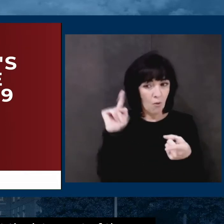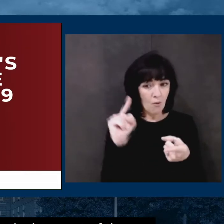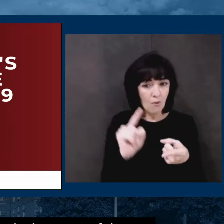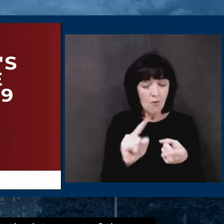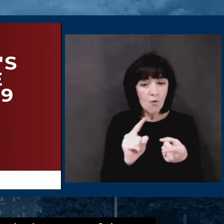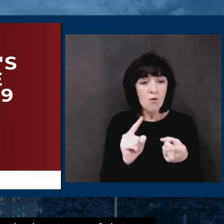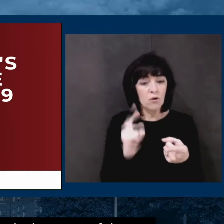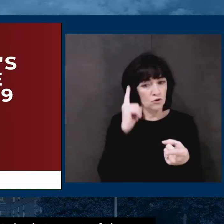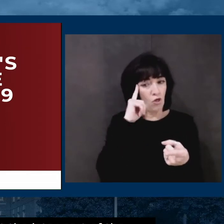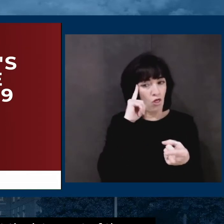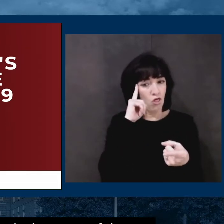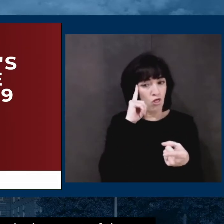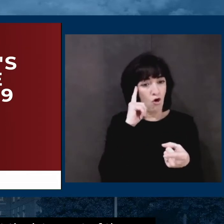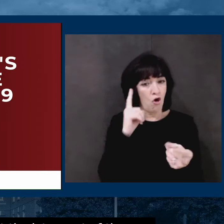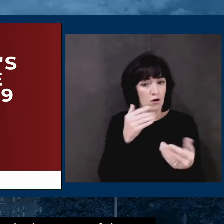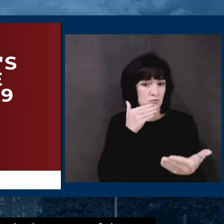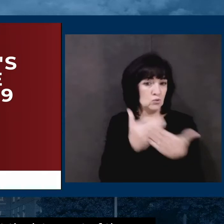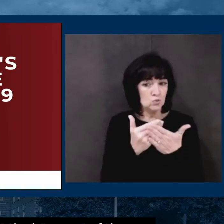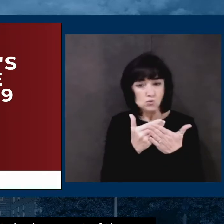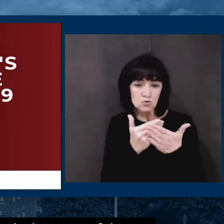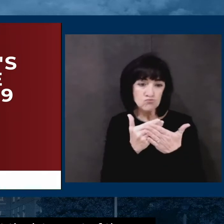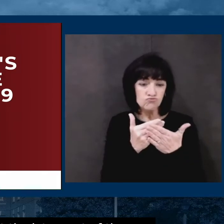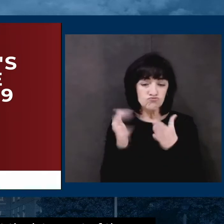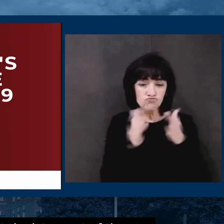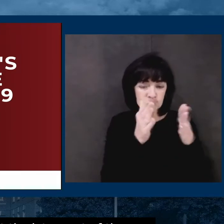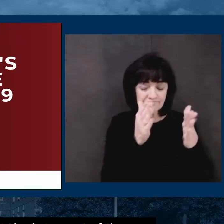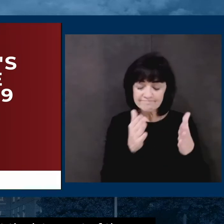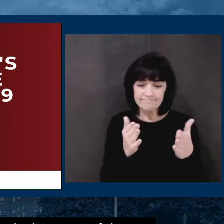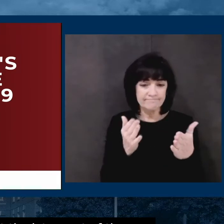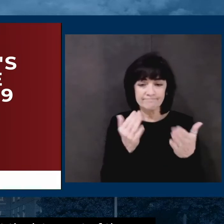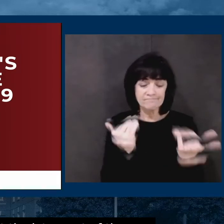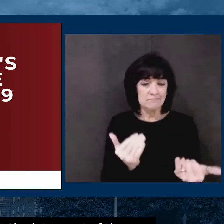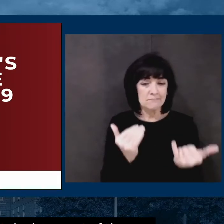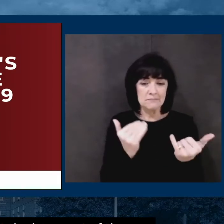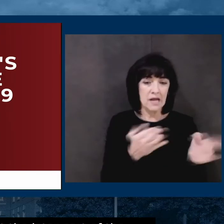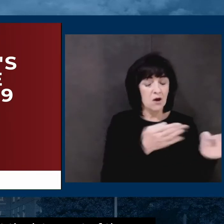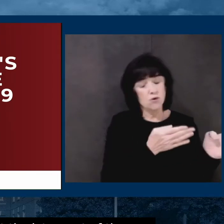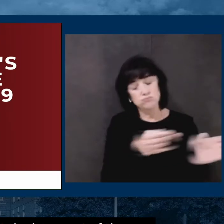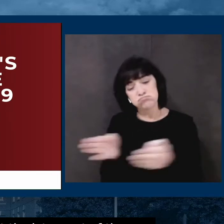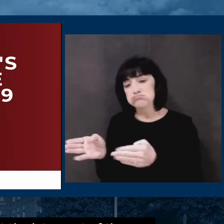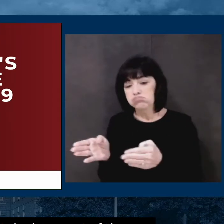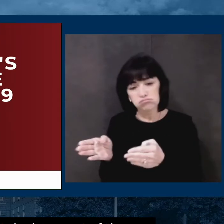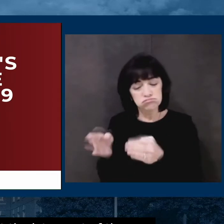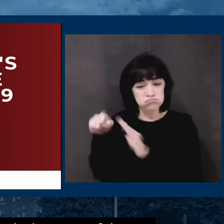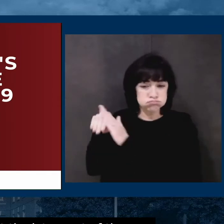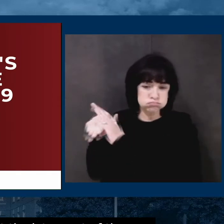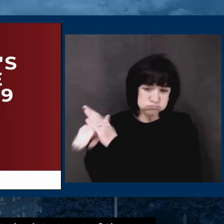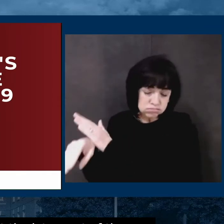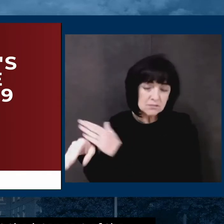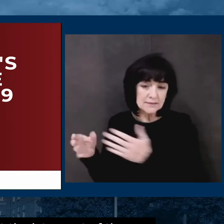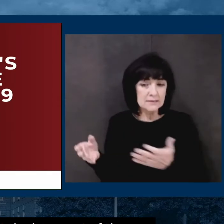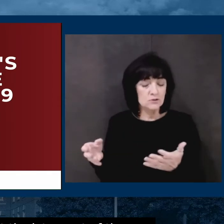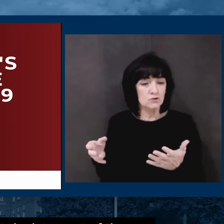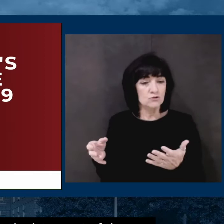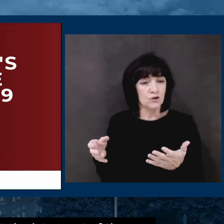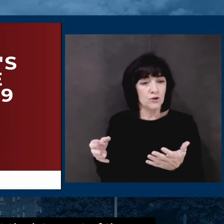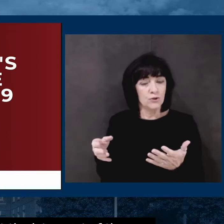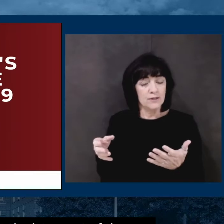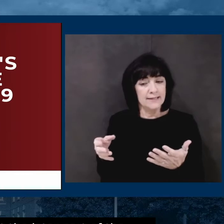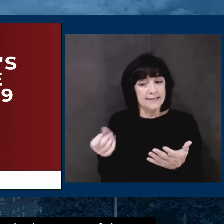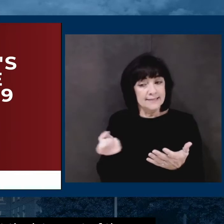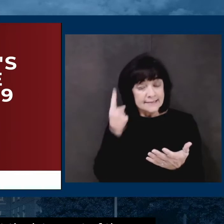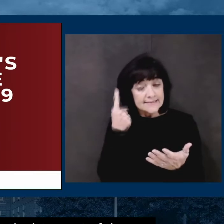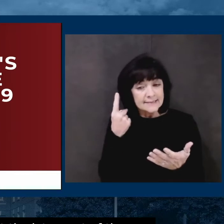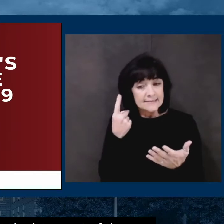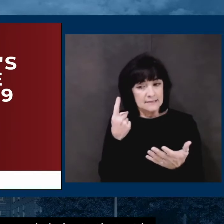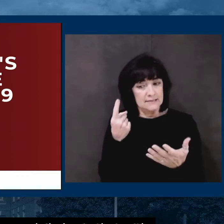We're several times more on a daily basis, and our notwithstanding the significant increase